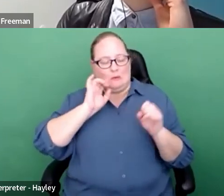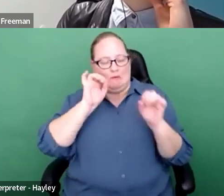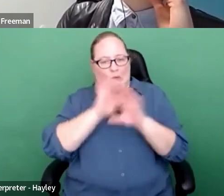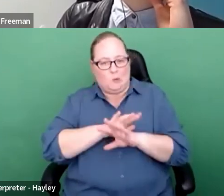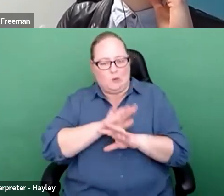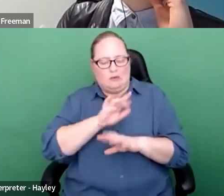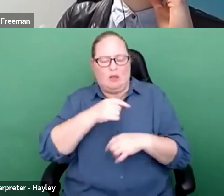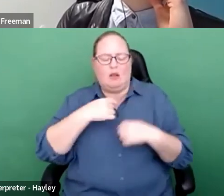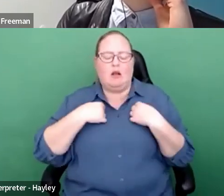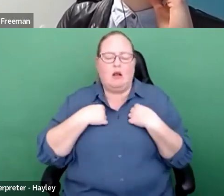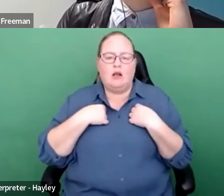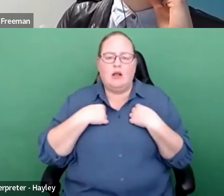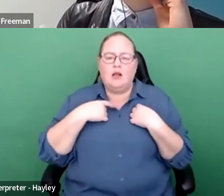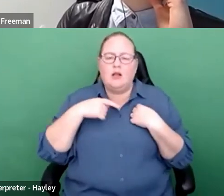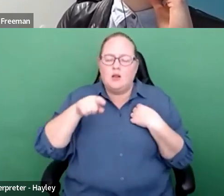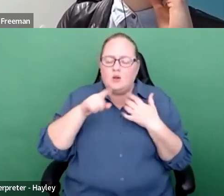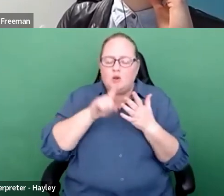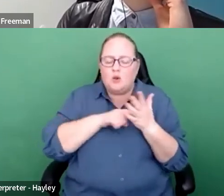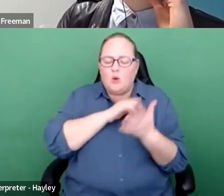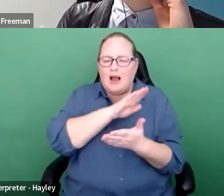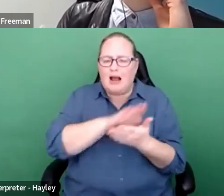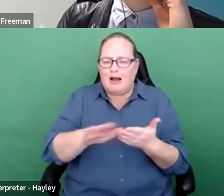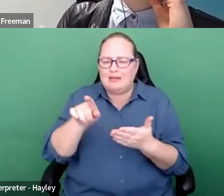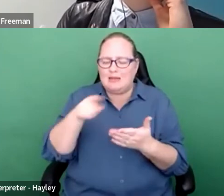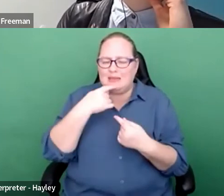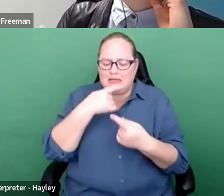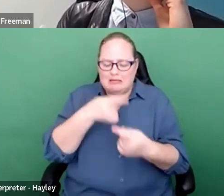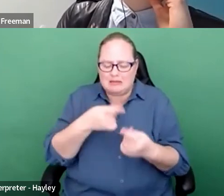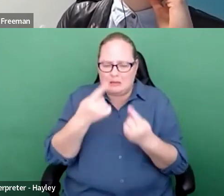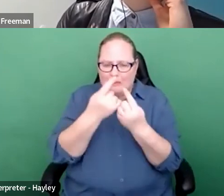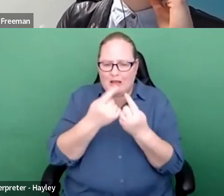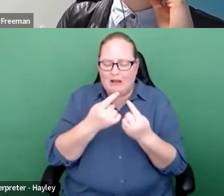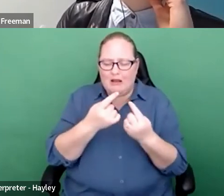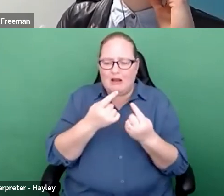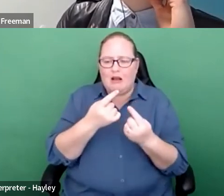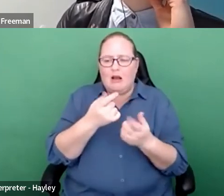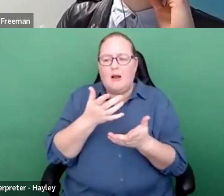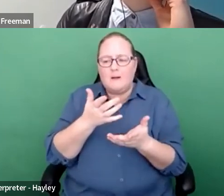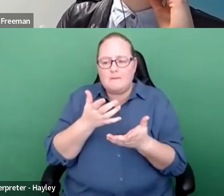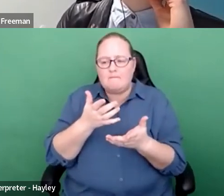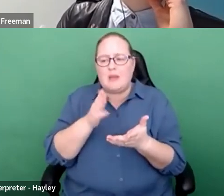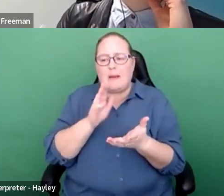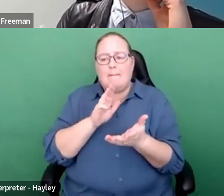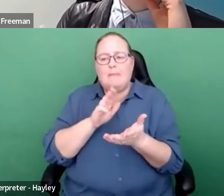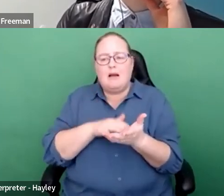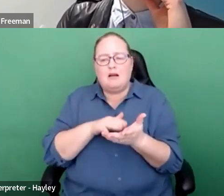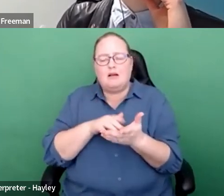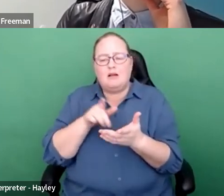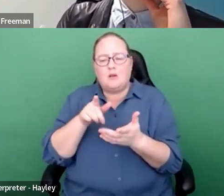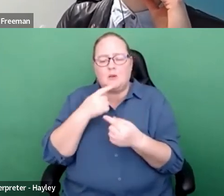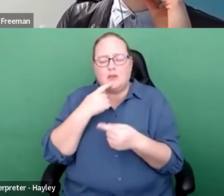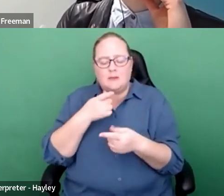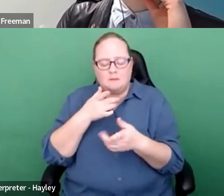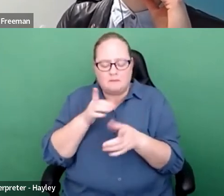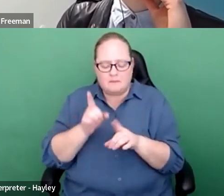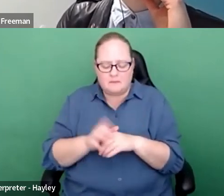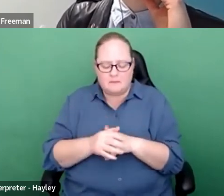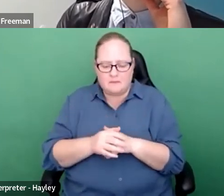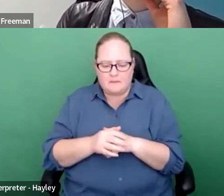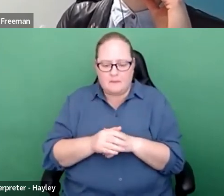along the lines of something you said, Johannes, and Mayanka, you mentioned as well, about the increasing, at